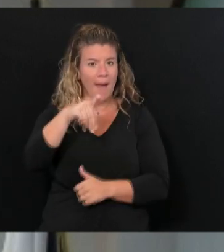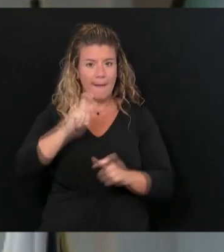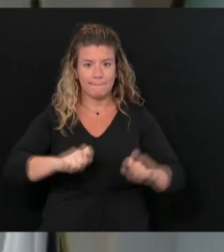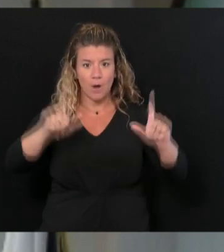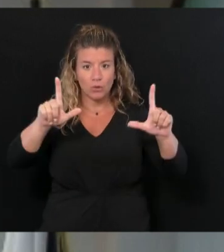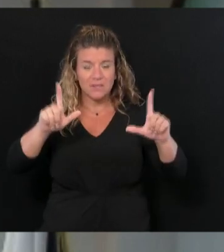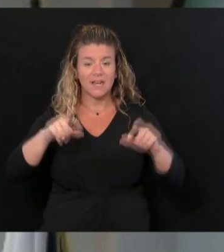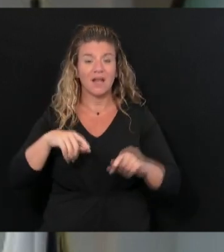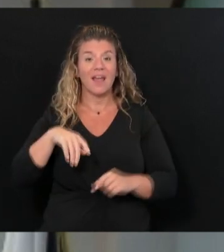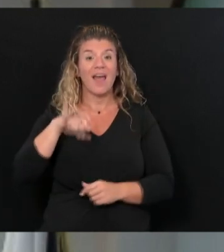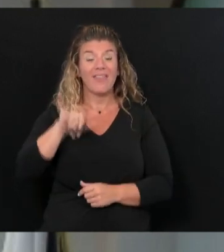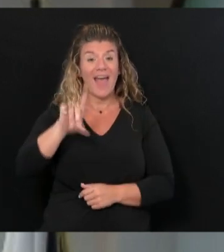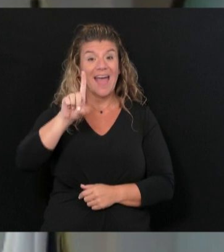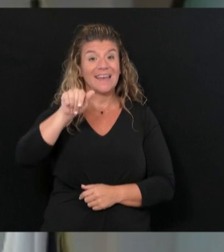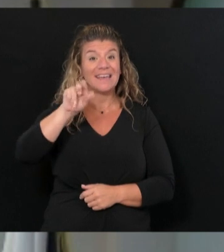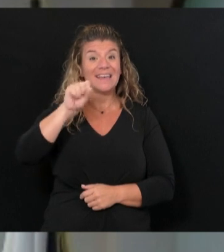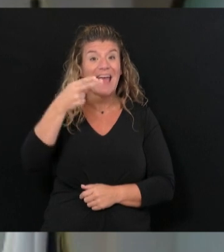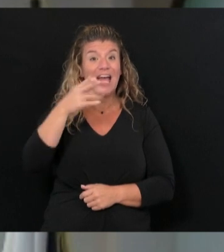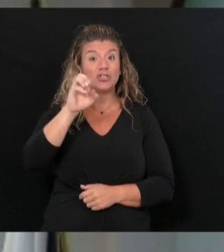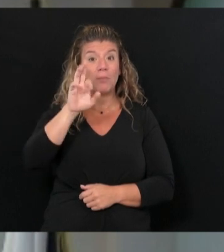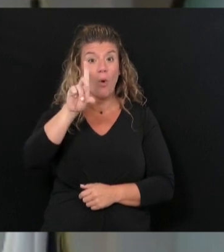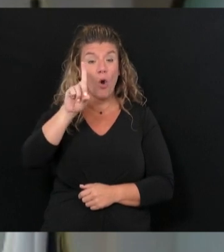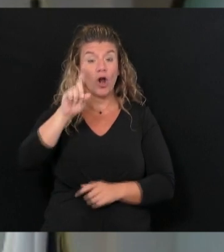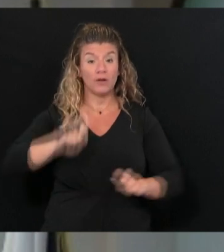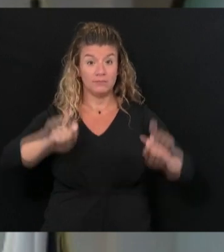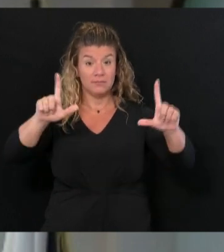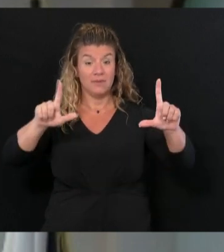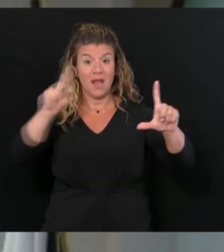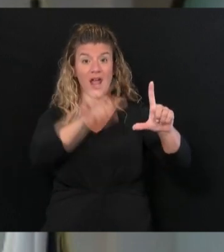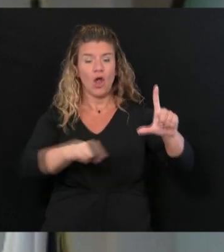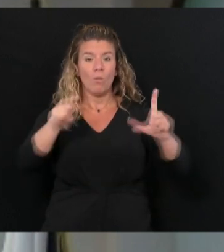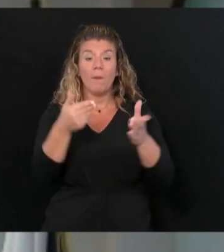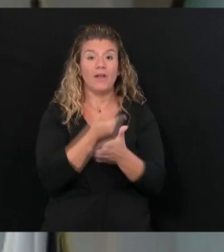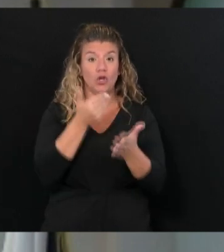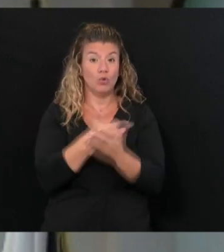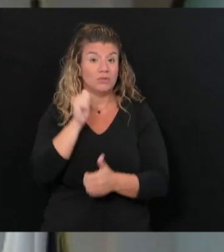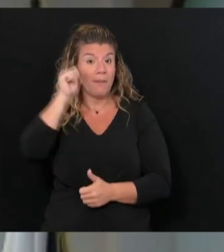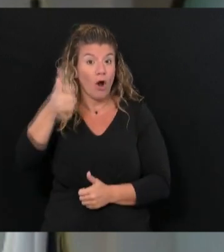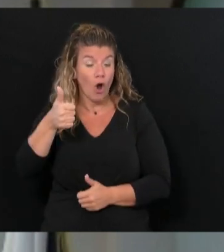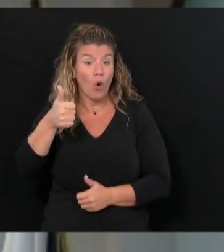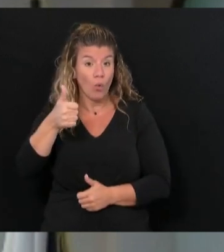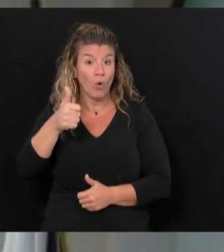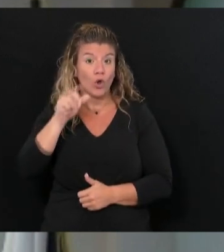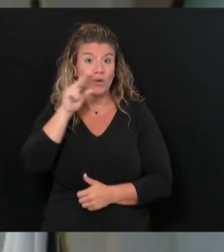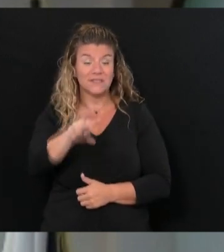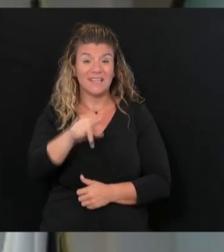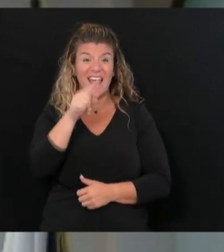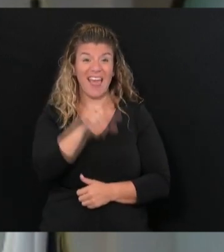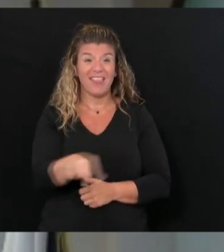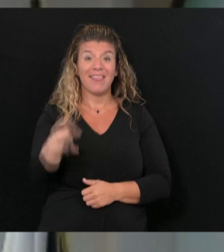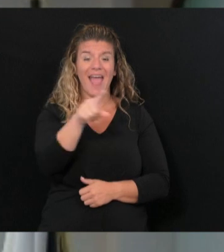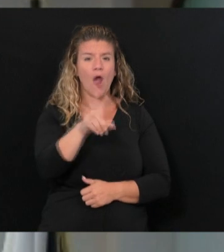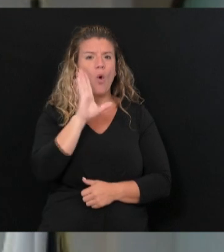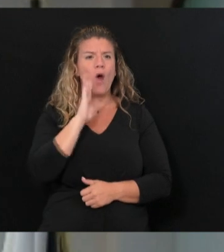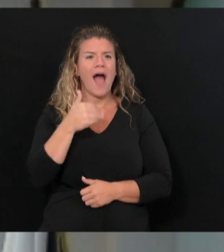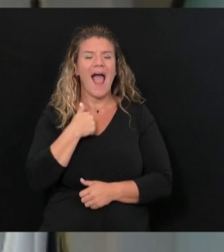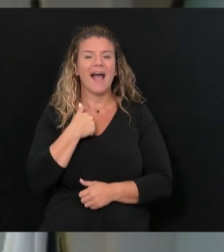new dashboard rolling out tomorrow that will have quite a few